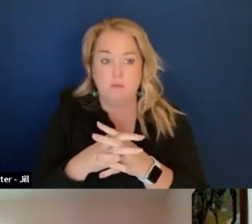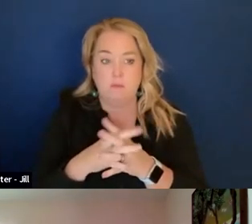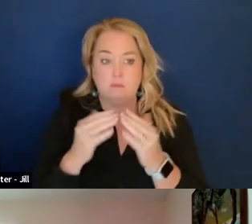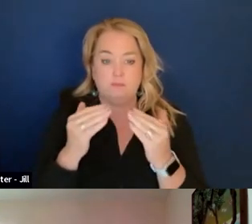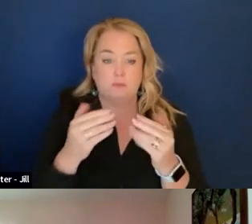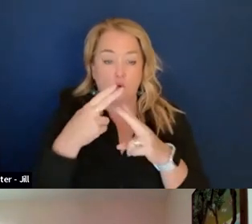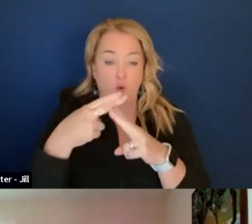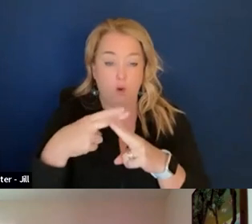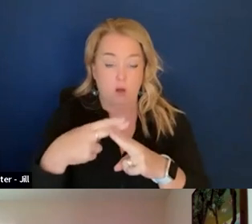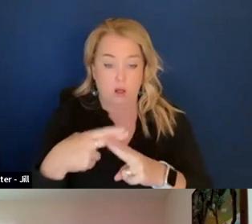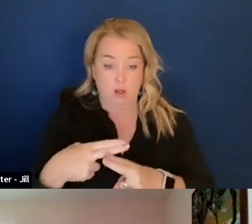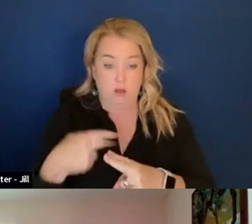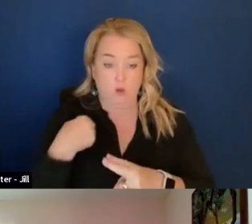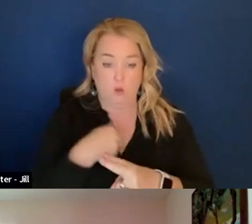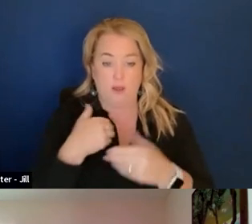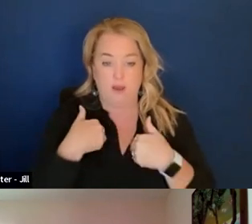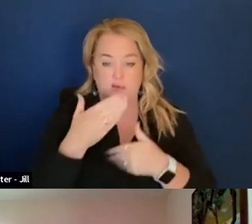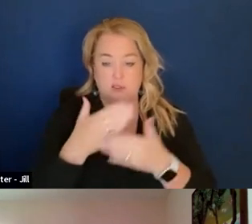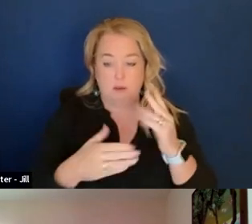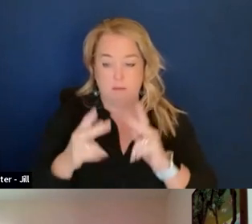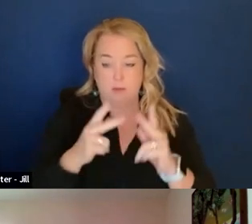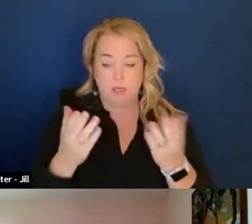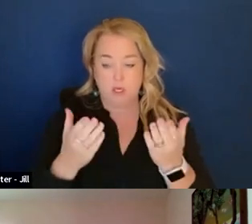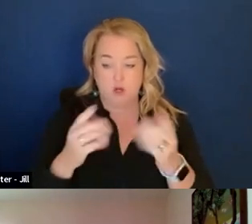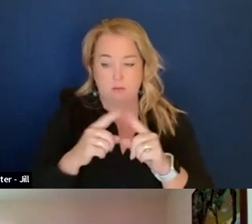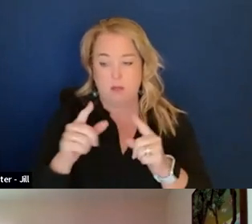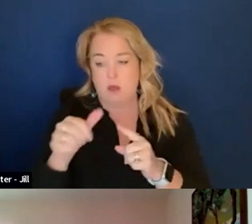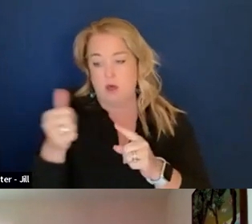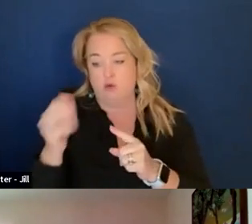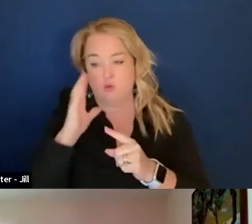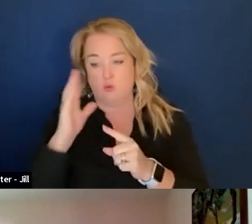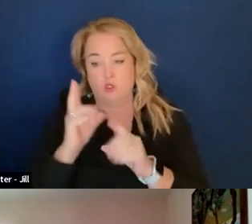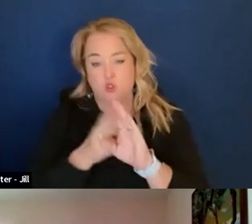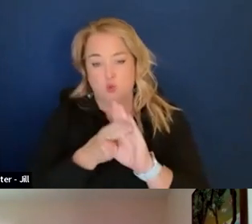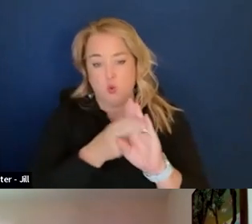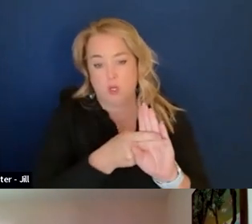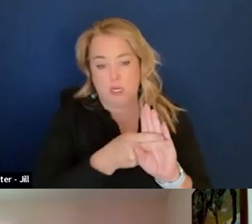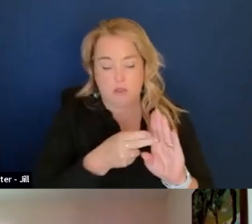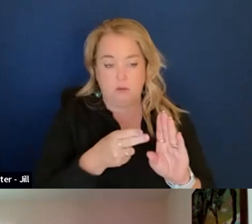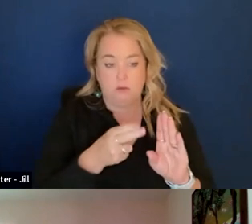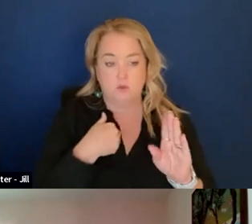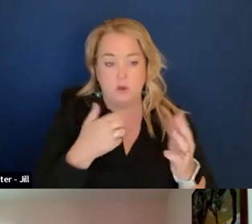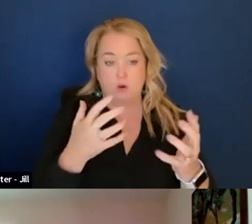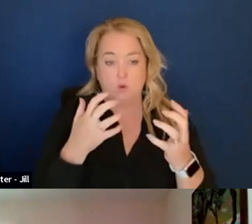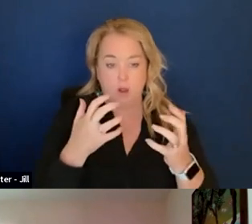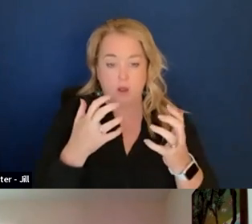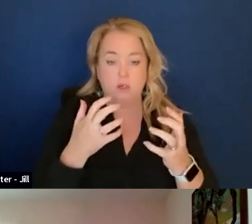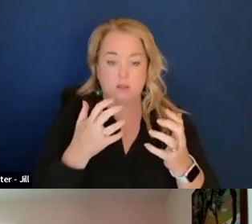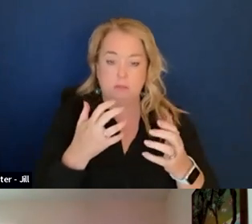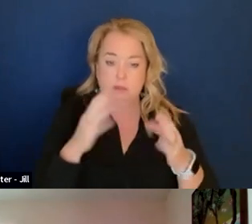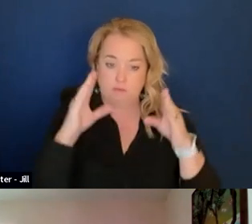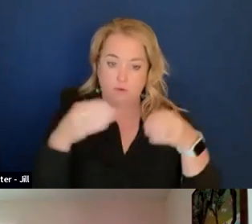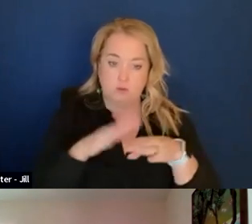quick roll call here. We have some folks here, but there might be others joining in later. I certainly wanted to be sensitive to your